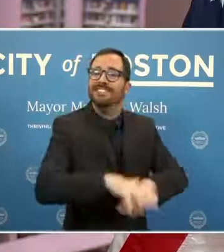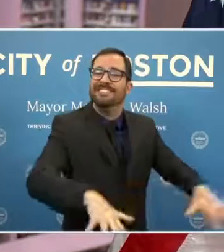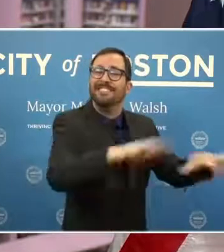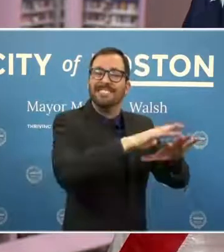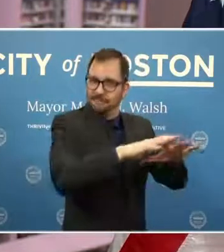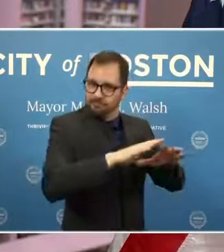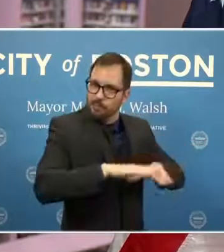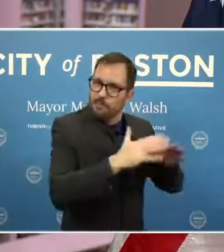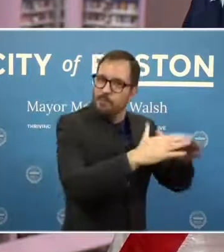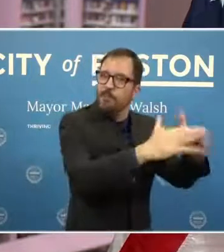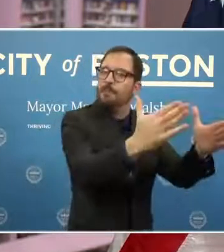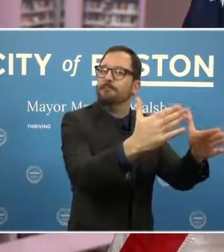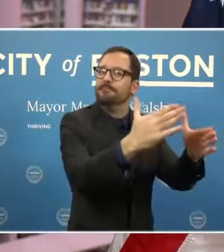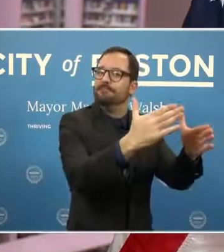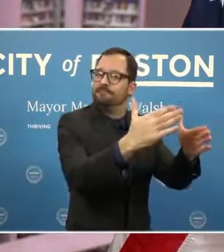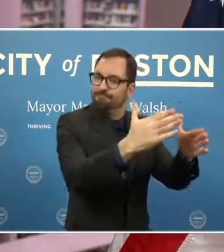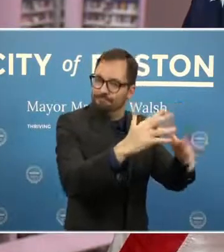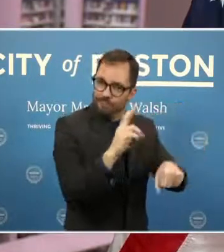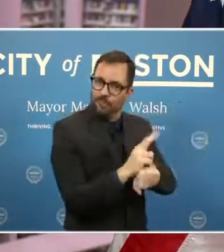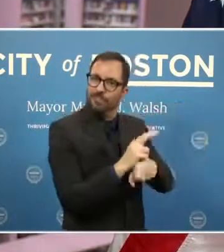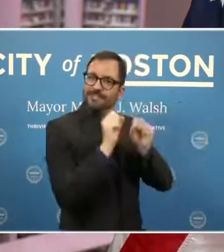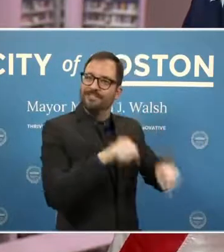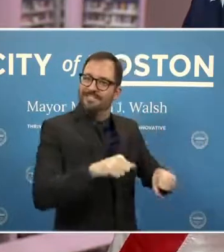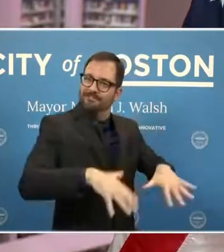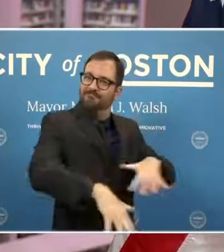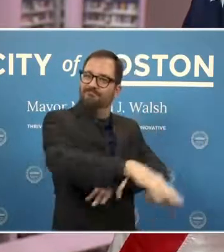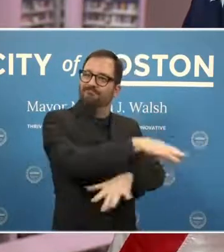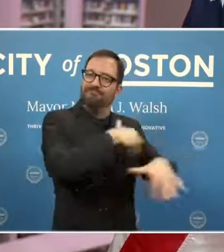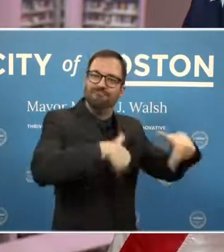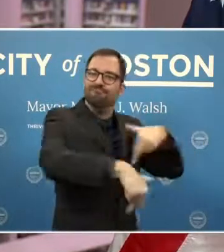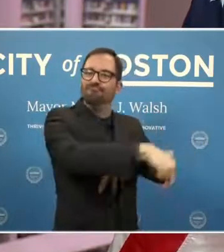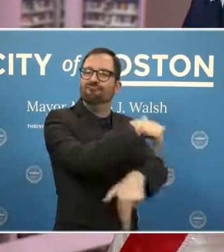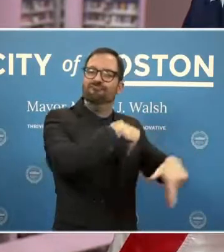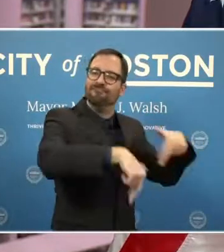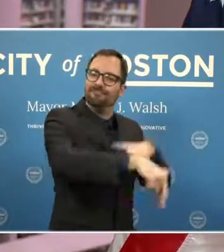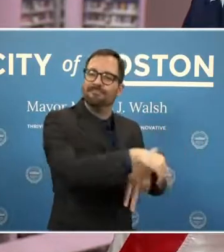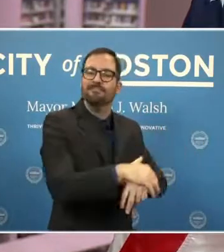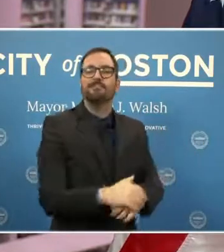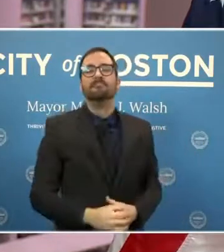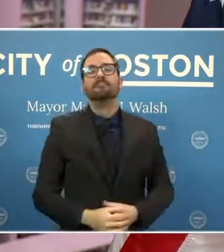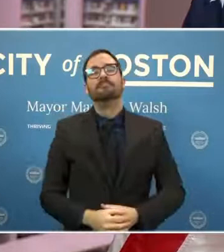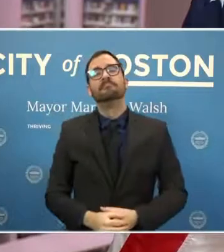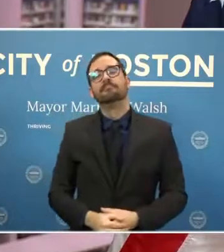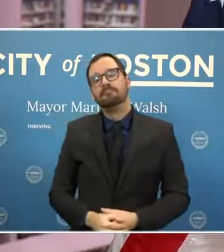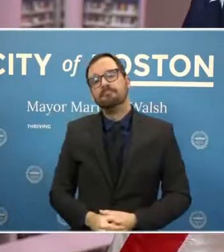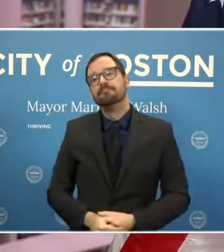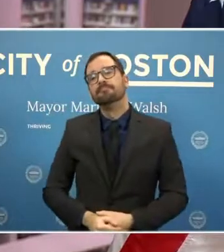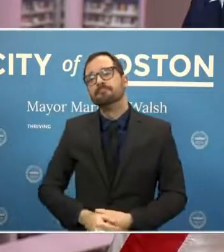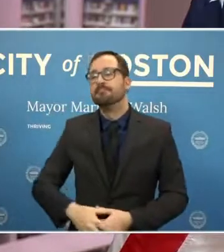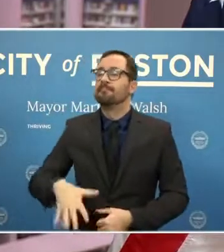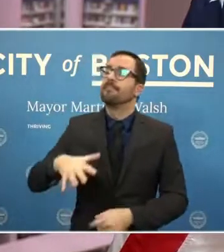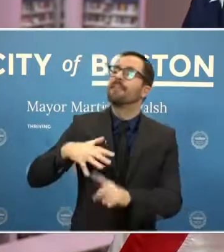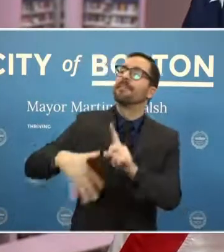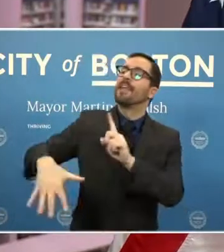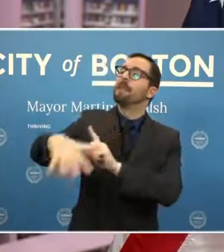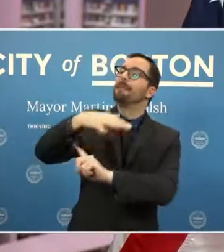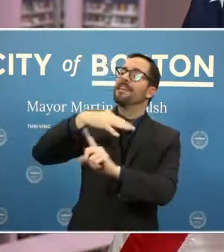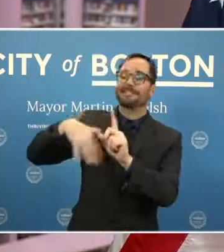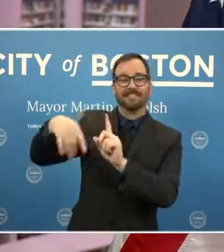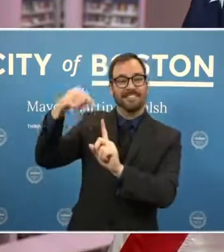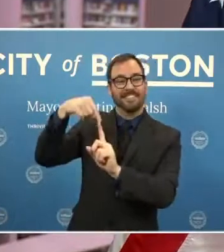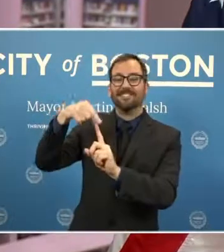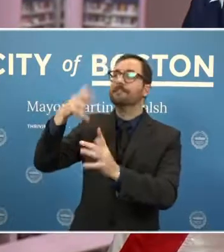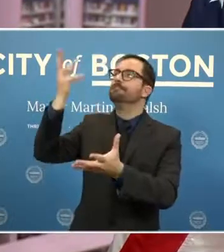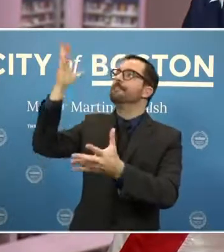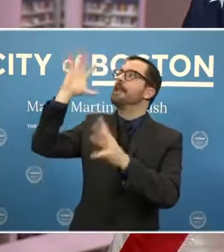child here in Roxbury who needs clean air to breathe, a park to play in, and a future filled with opportunity. That's who I've been working